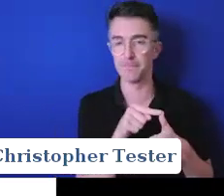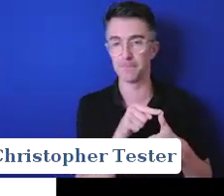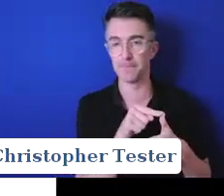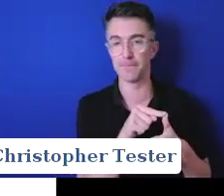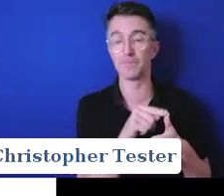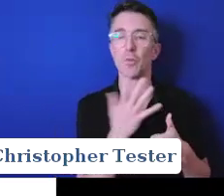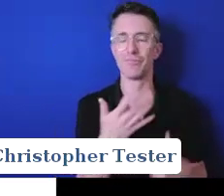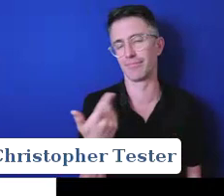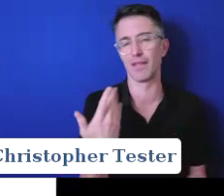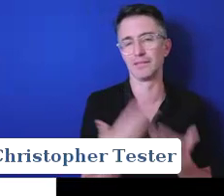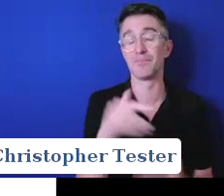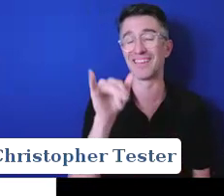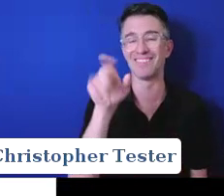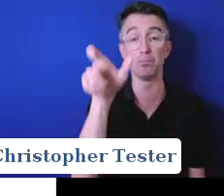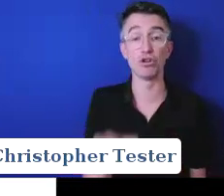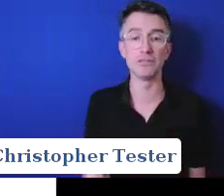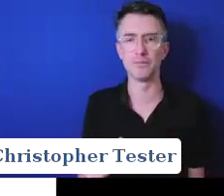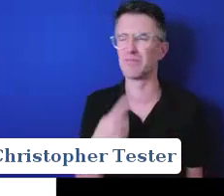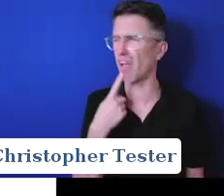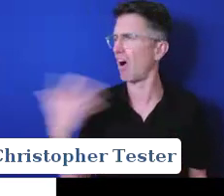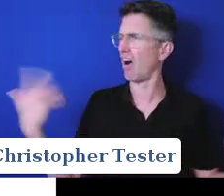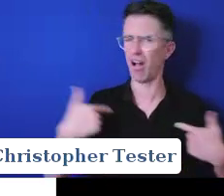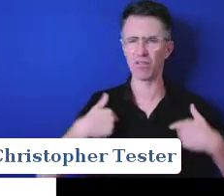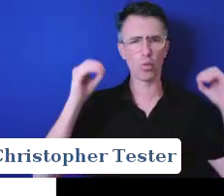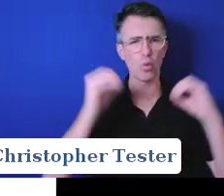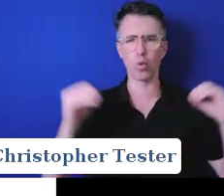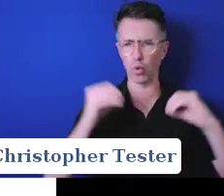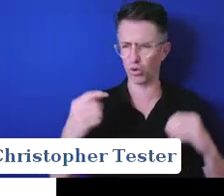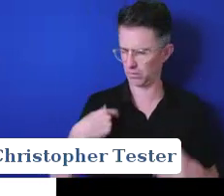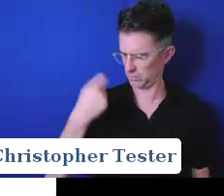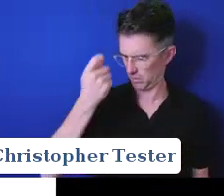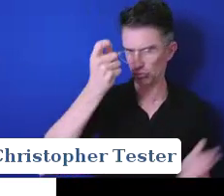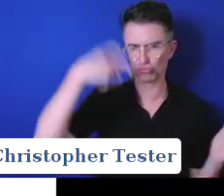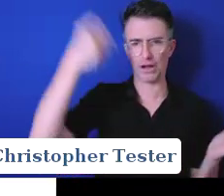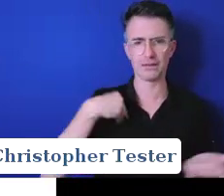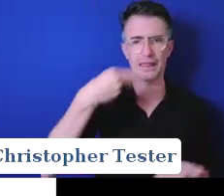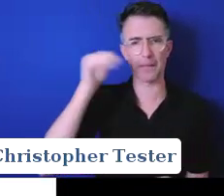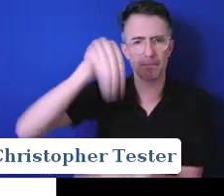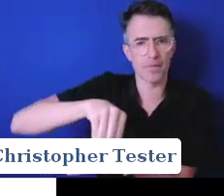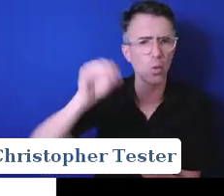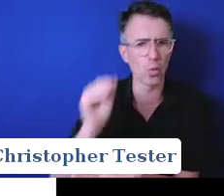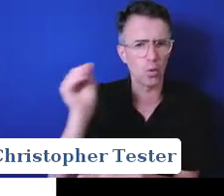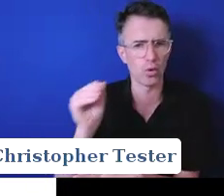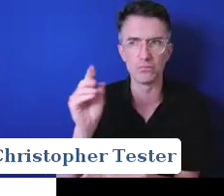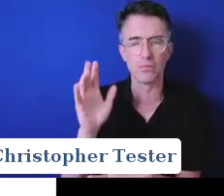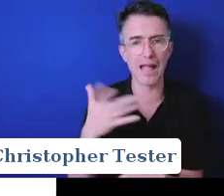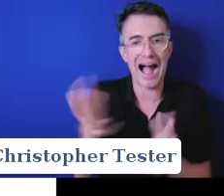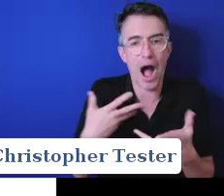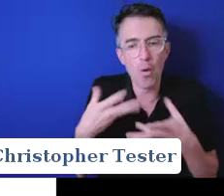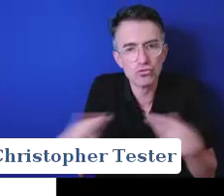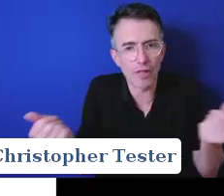mechanism, the identification mechanism. There are some trainings provided for focal points at the commune